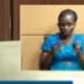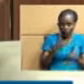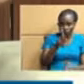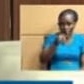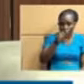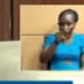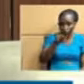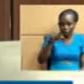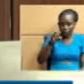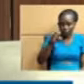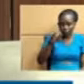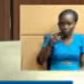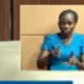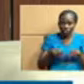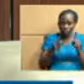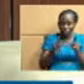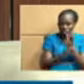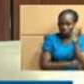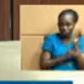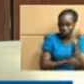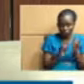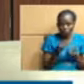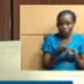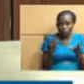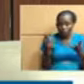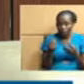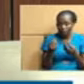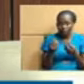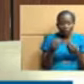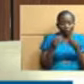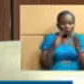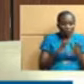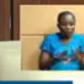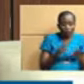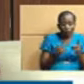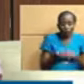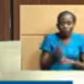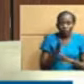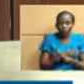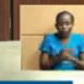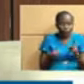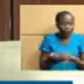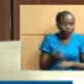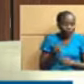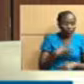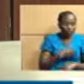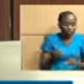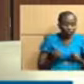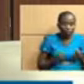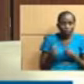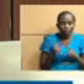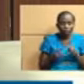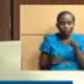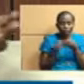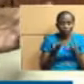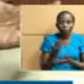those teachers who have got the money, most of those private sector people who have been working and rich and driving, when they give them